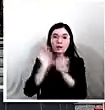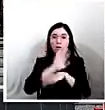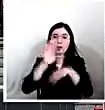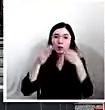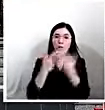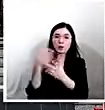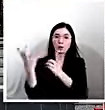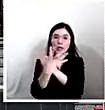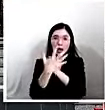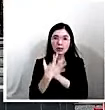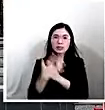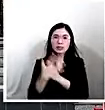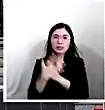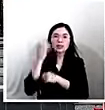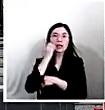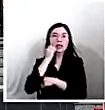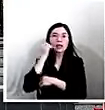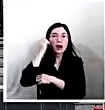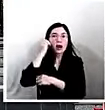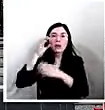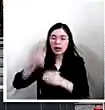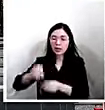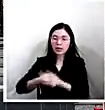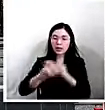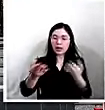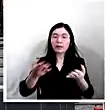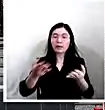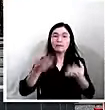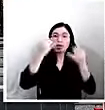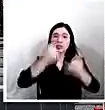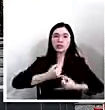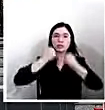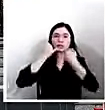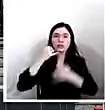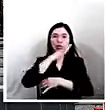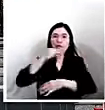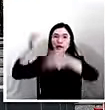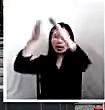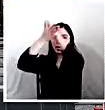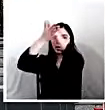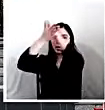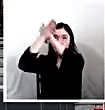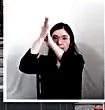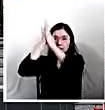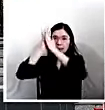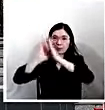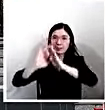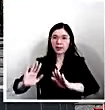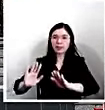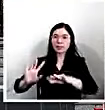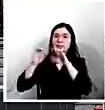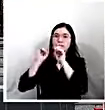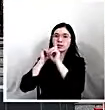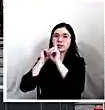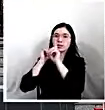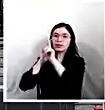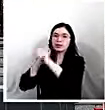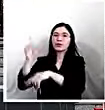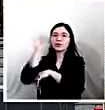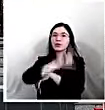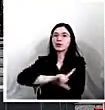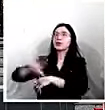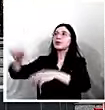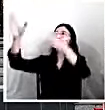in their homes, sustain them in joy and peace. Let us pray to the Lord. Lord,